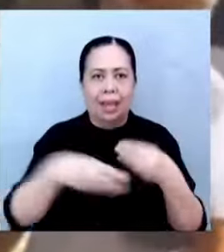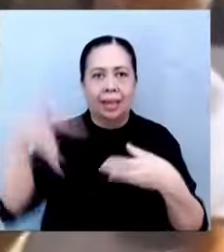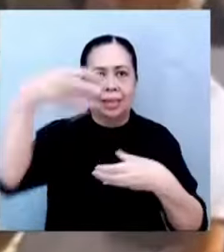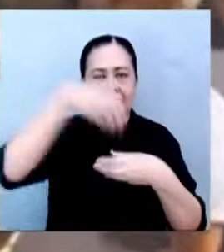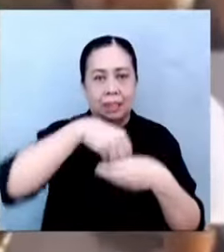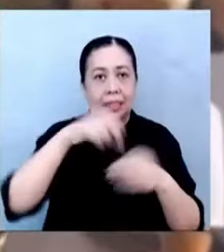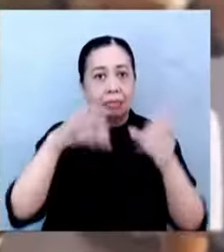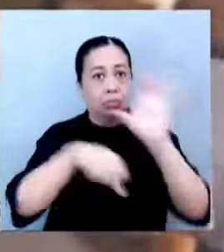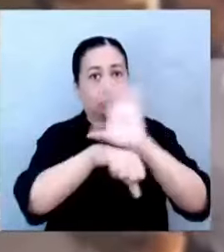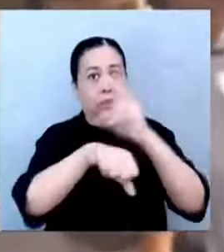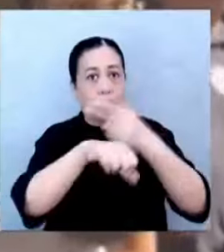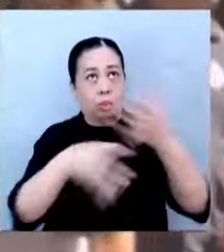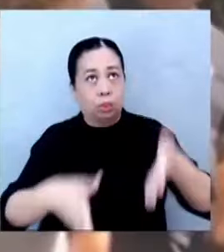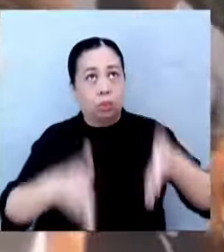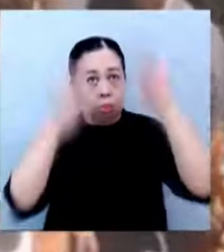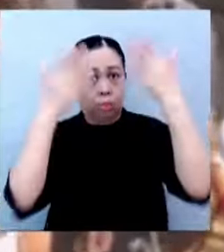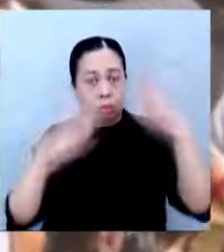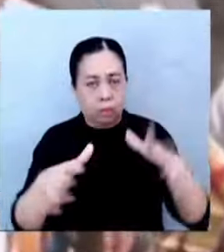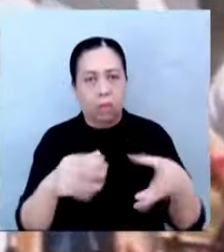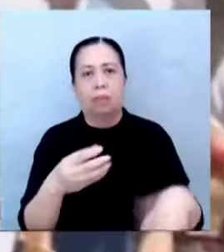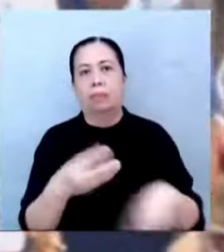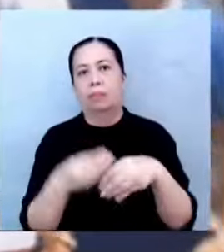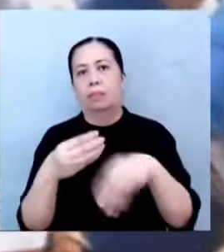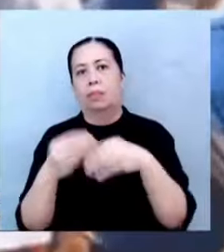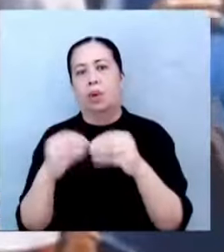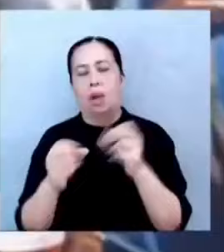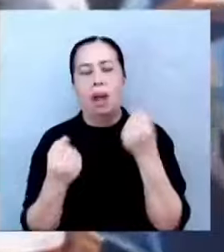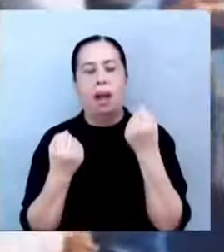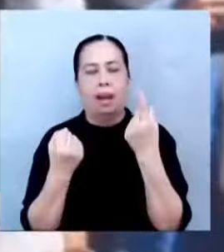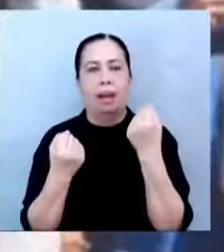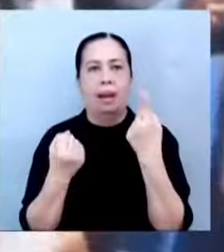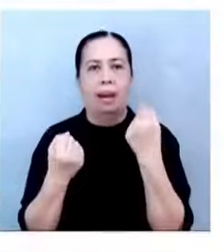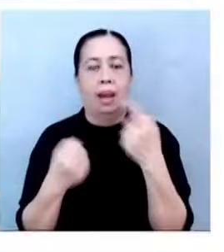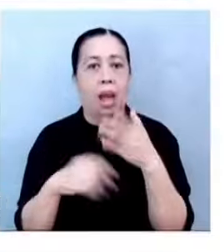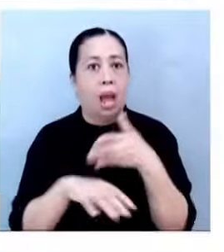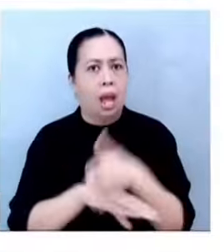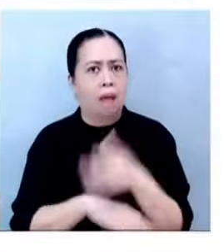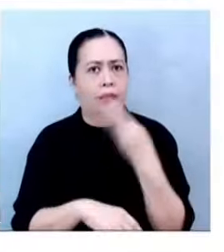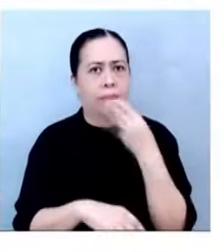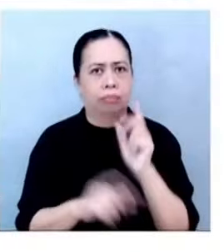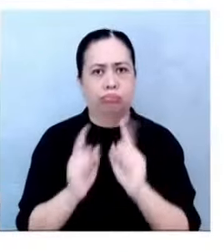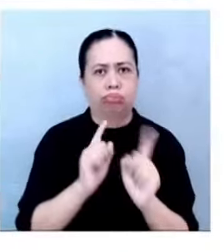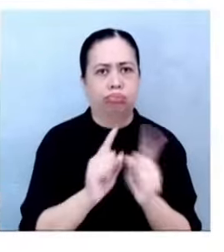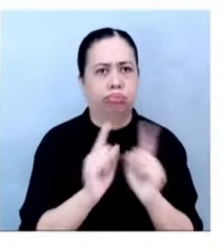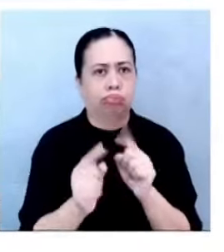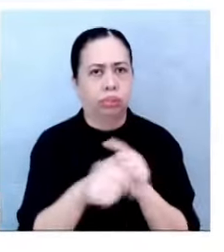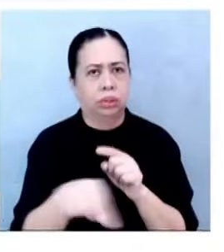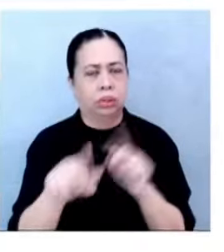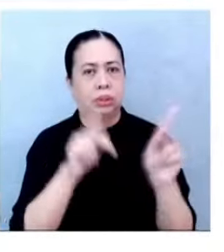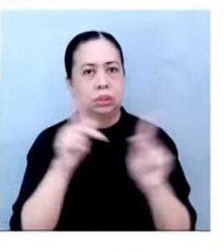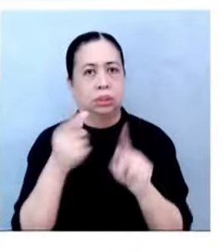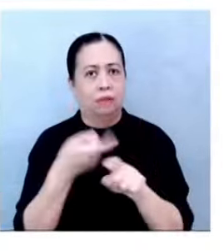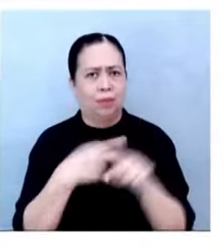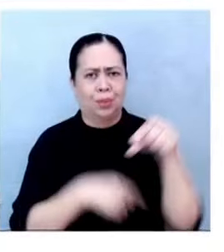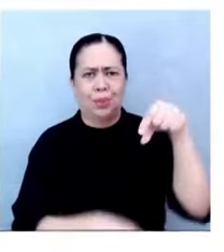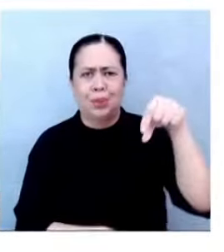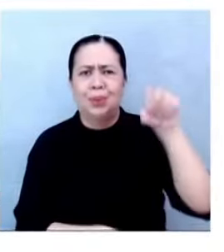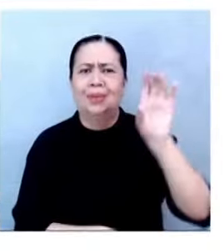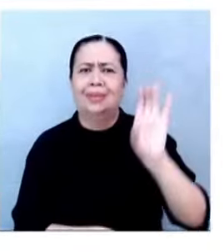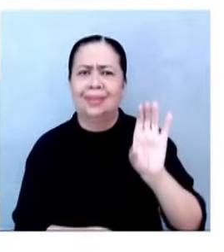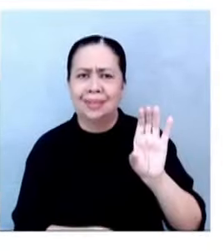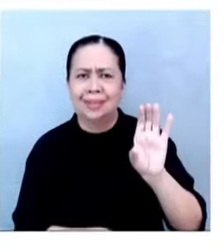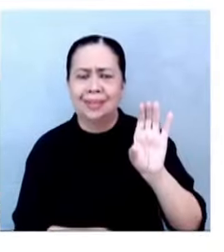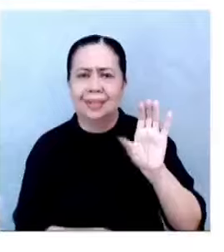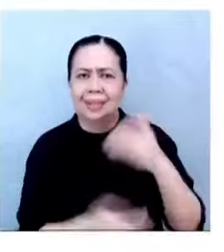city hall is already built. Okay, Carmina. Got it. Now, after the mayor talked to this residents from Quezon City, what happened